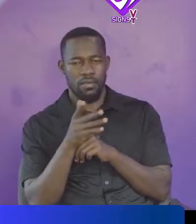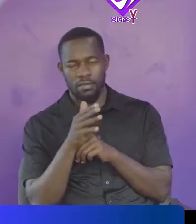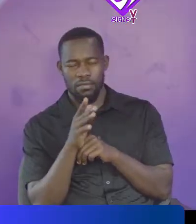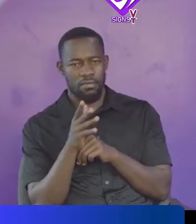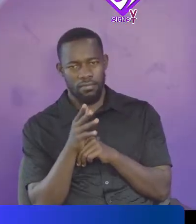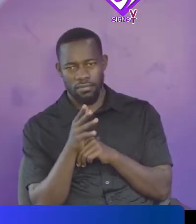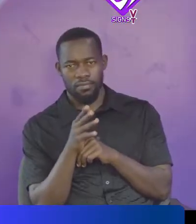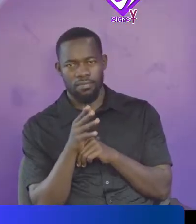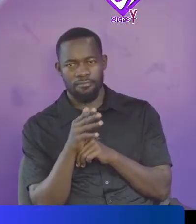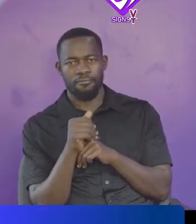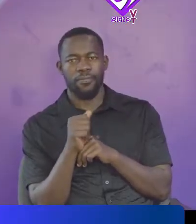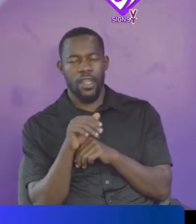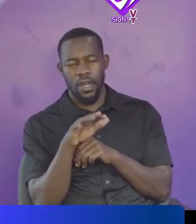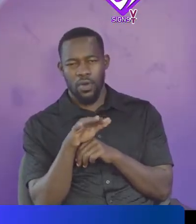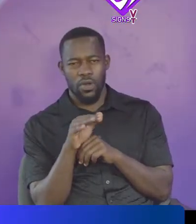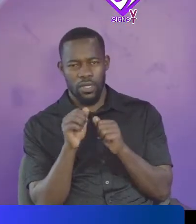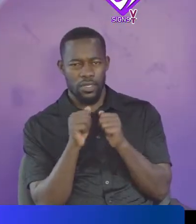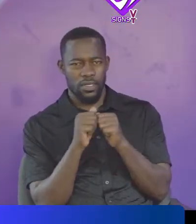reason